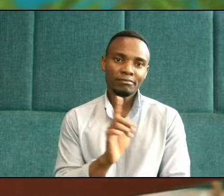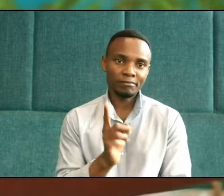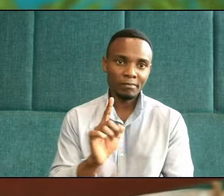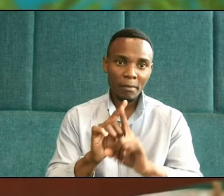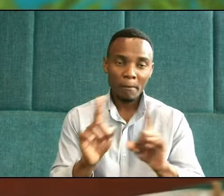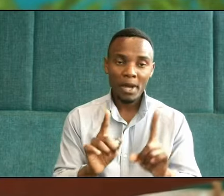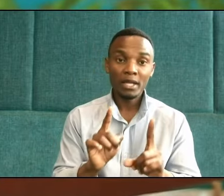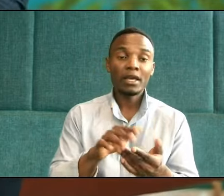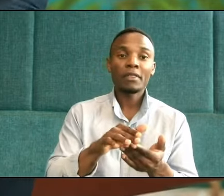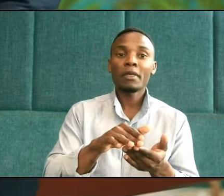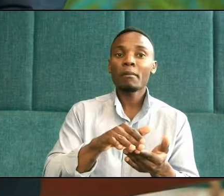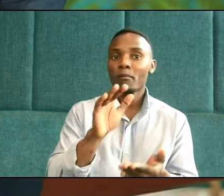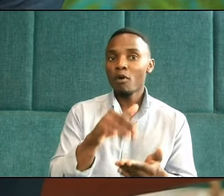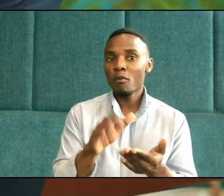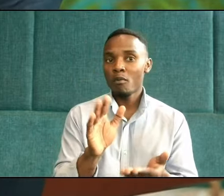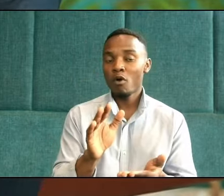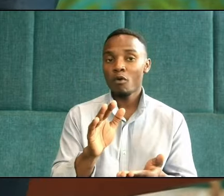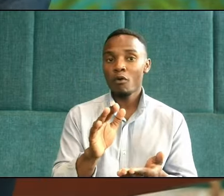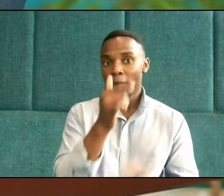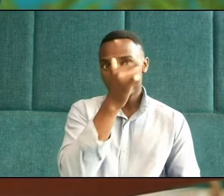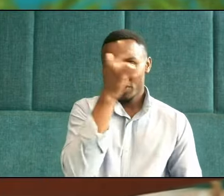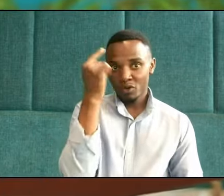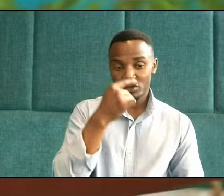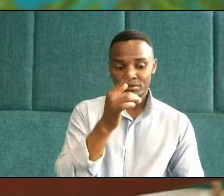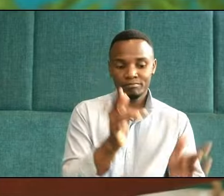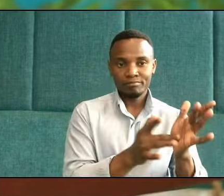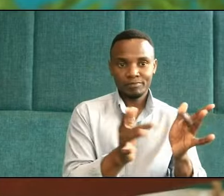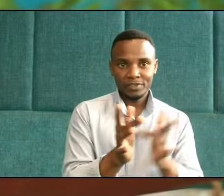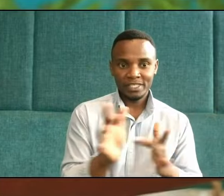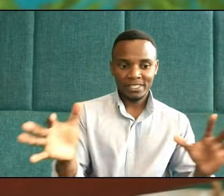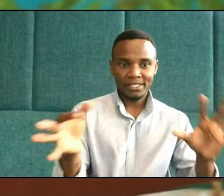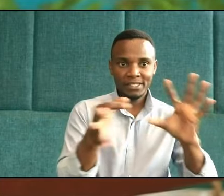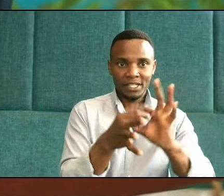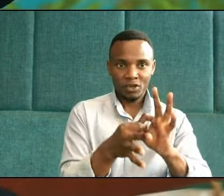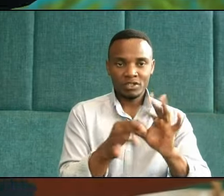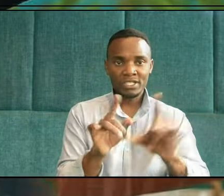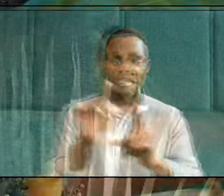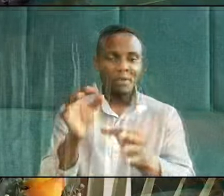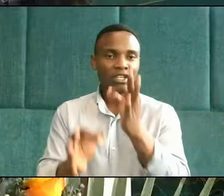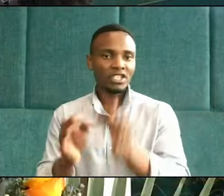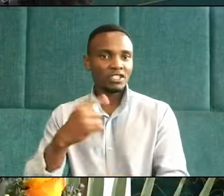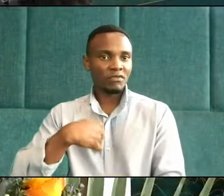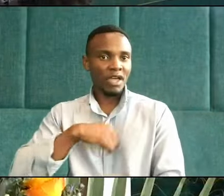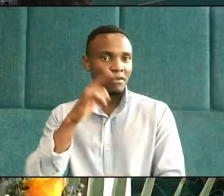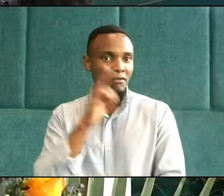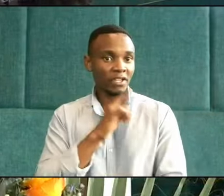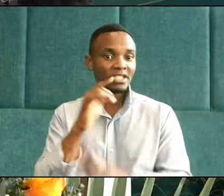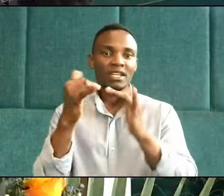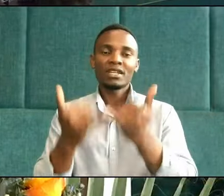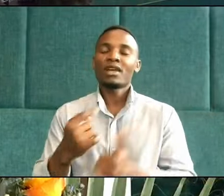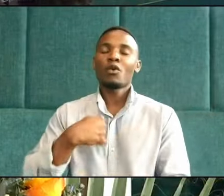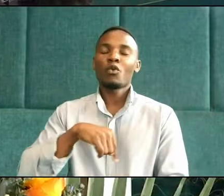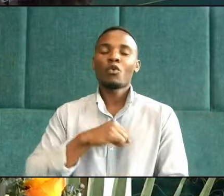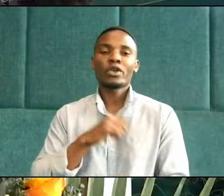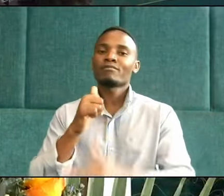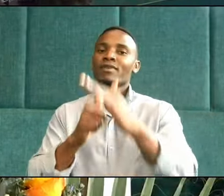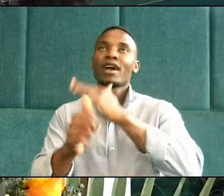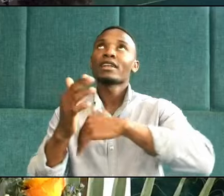more, having been reconciled, having been justified, we are not under God's